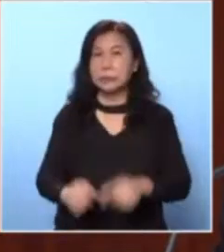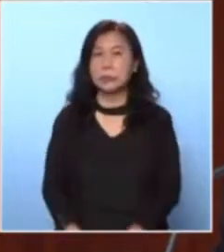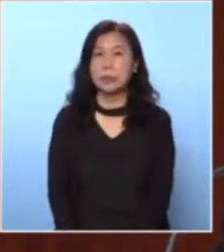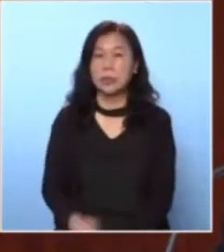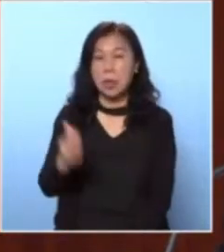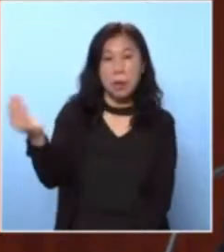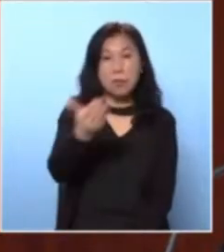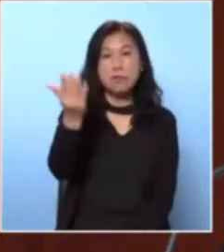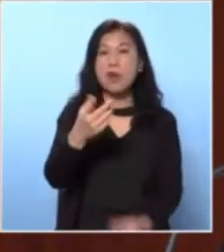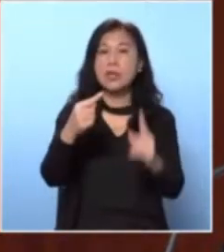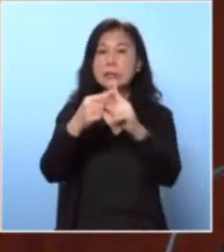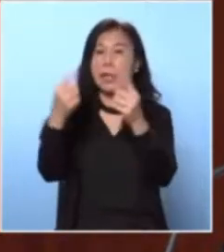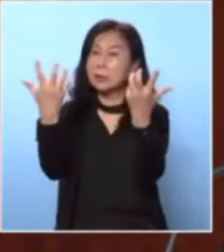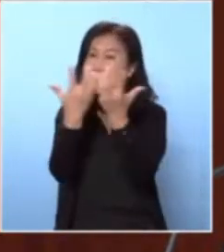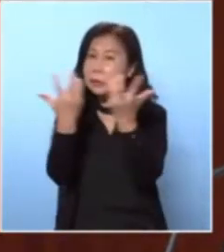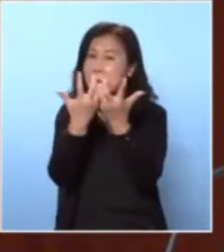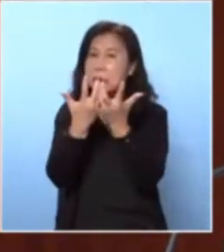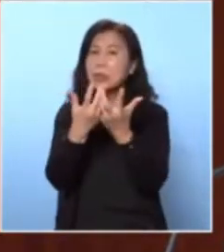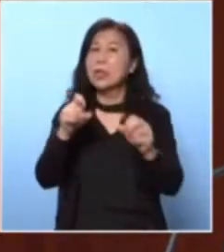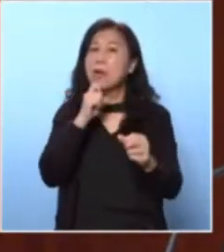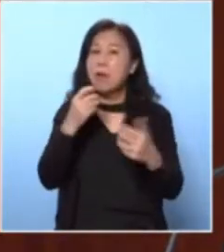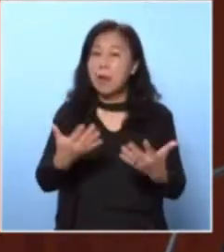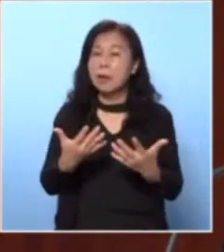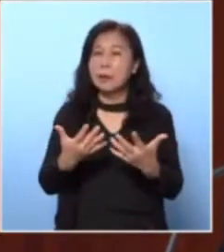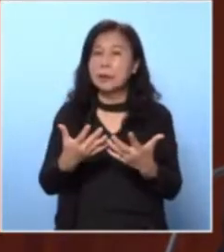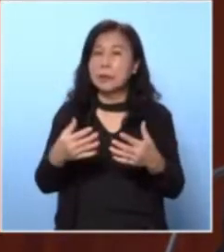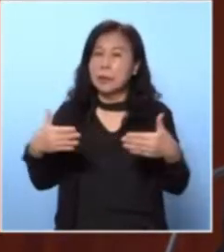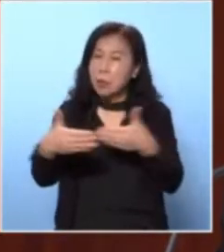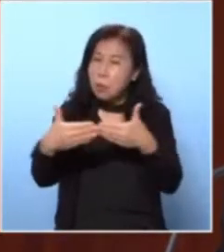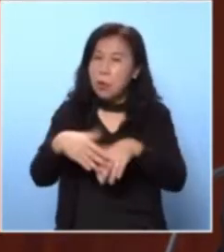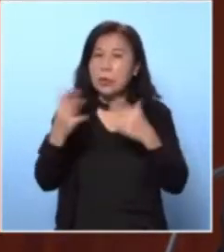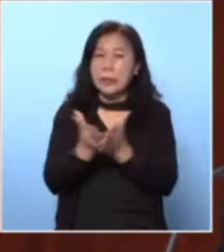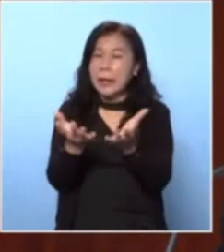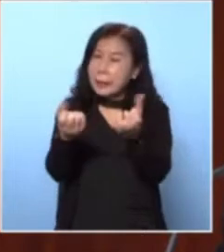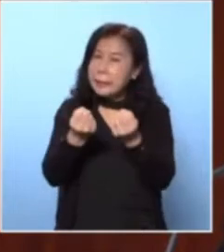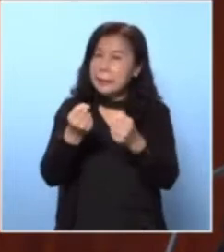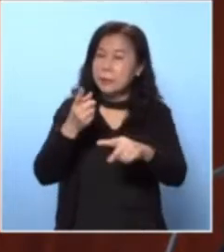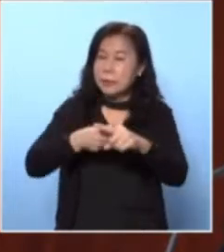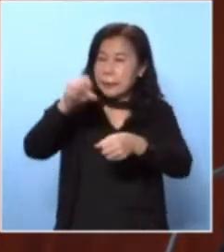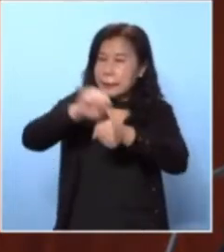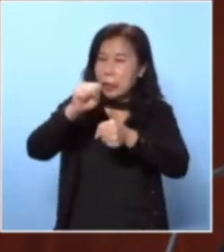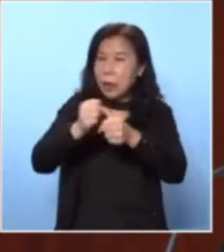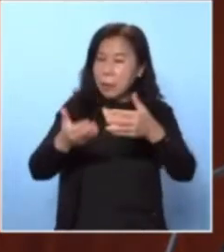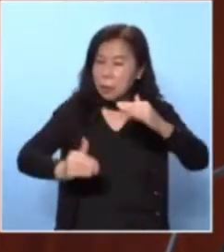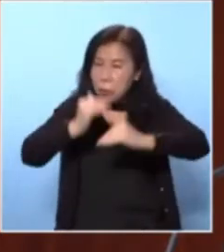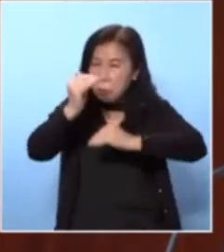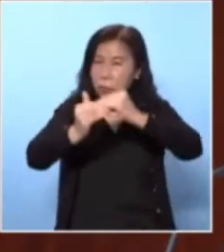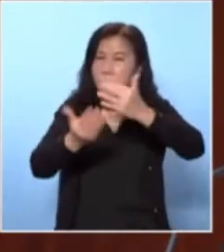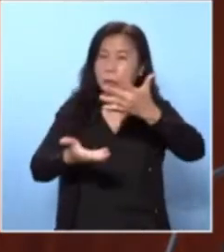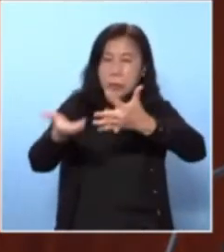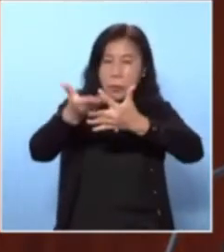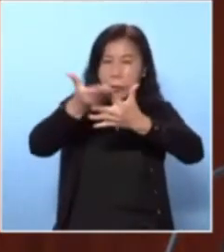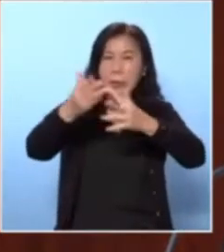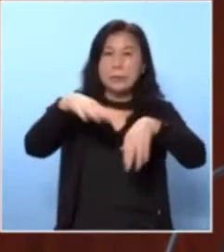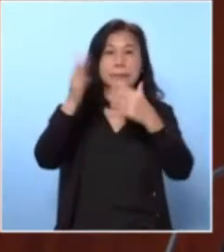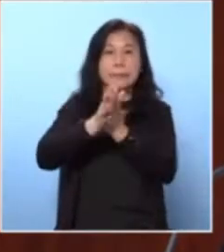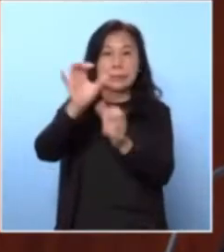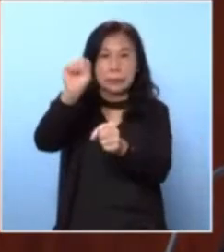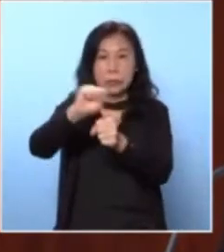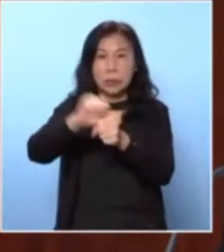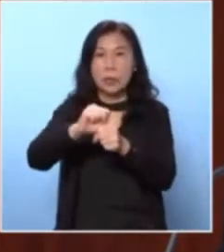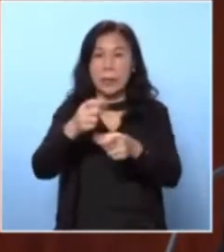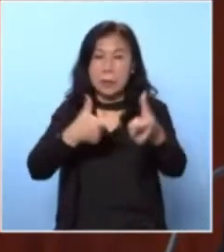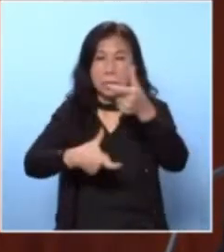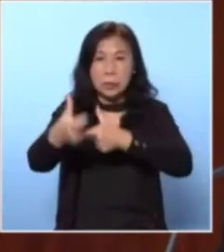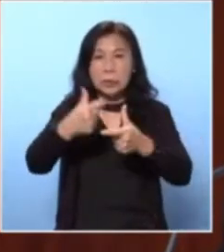As the aviation and related sectors gradually resume handling capacity, the number of visitor arrivals is